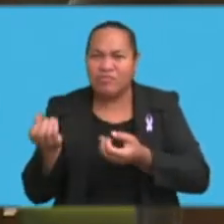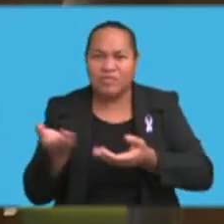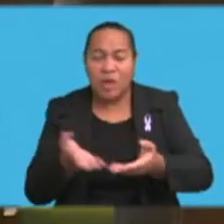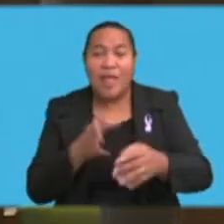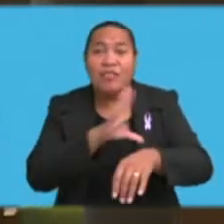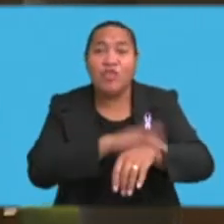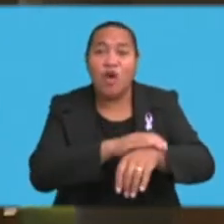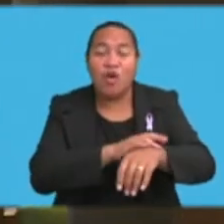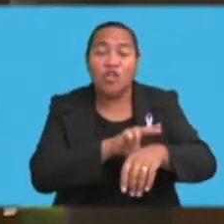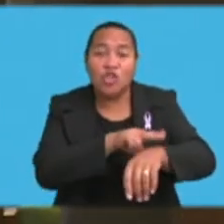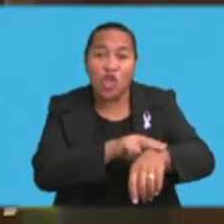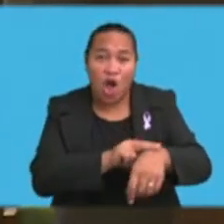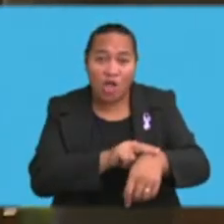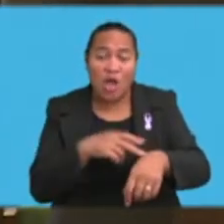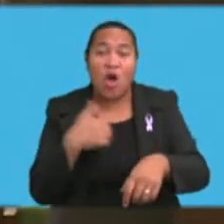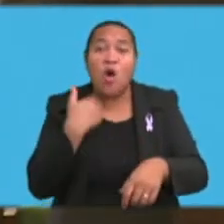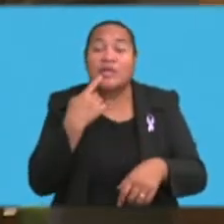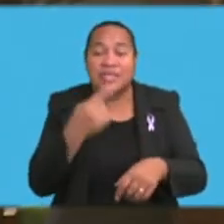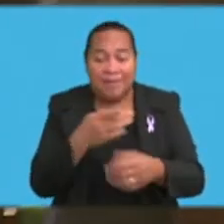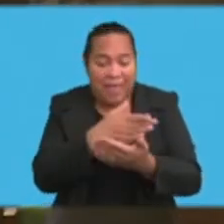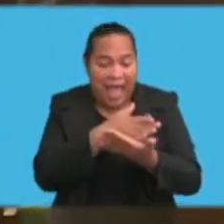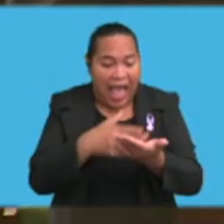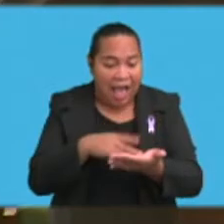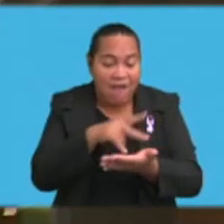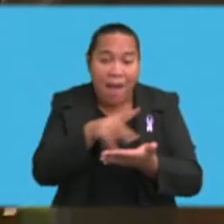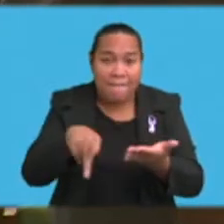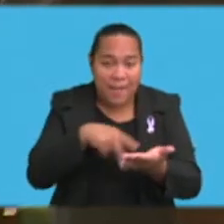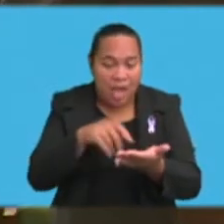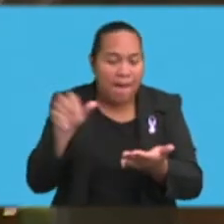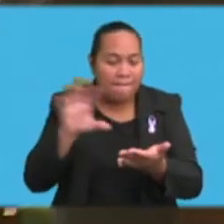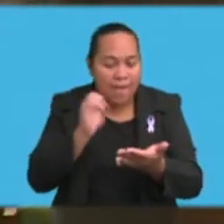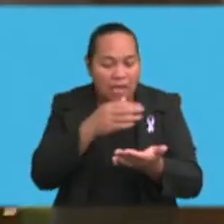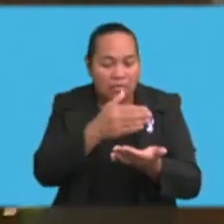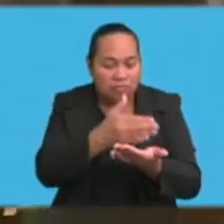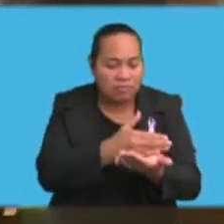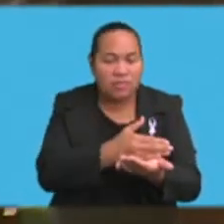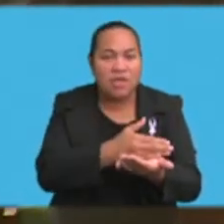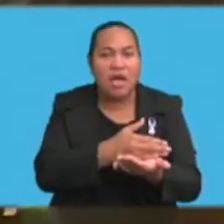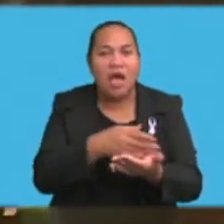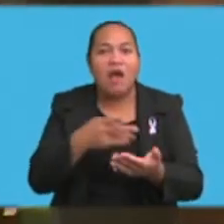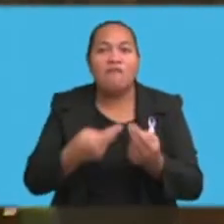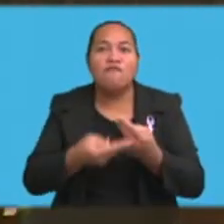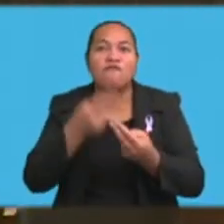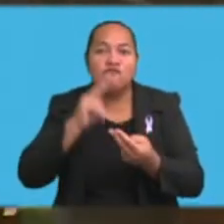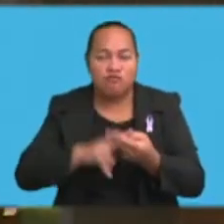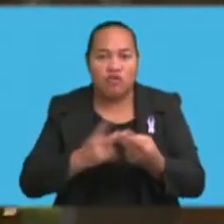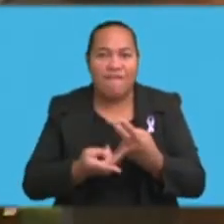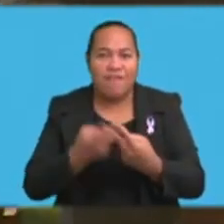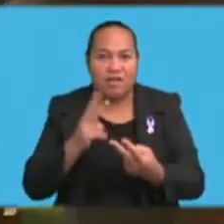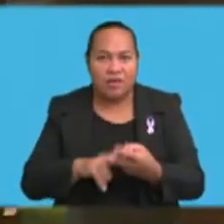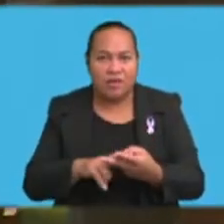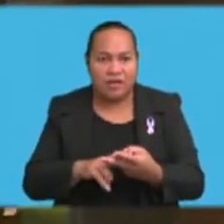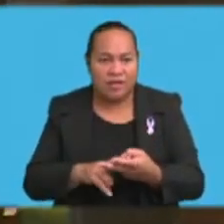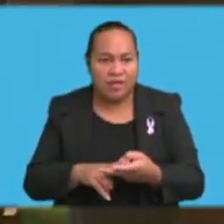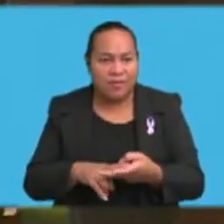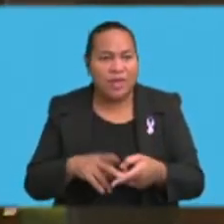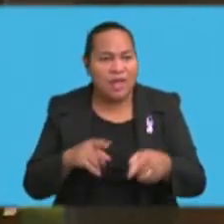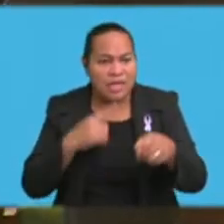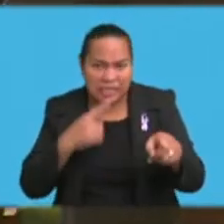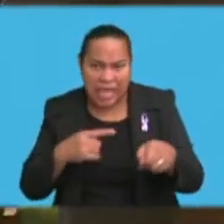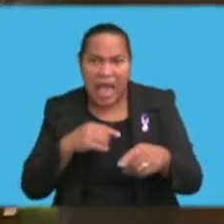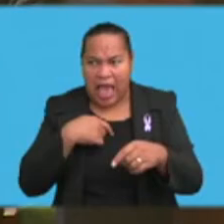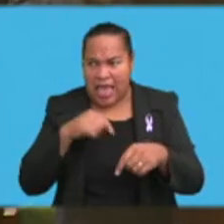always say, half of your plate should be fruits and vegetables. So I think also in Parliament here, half of that table should be fruits and